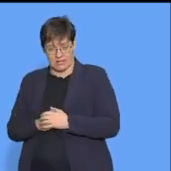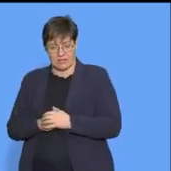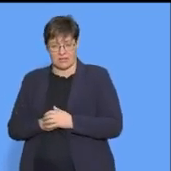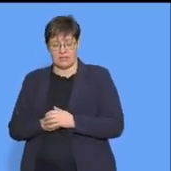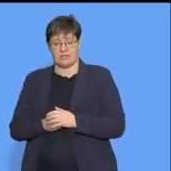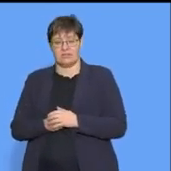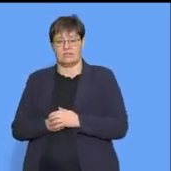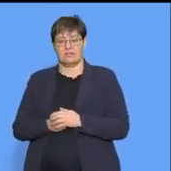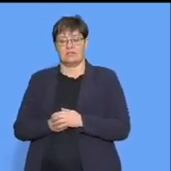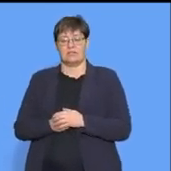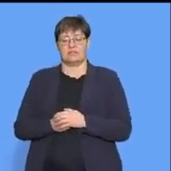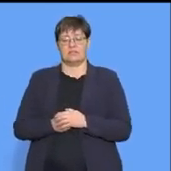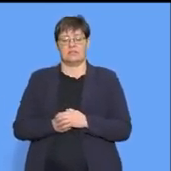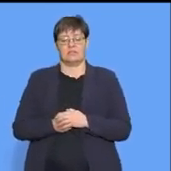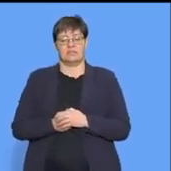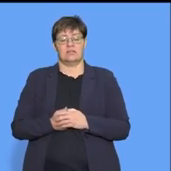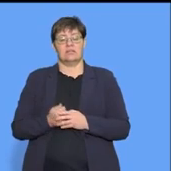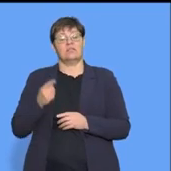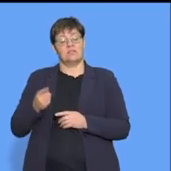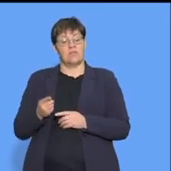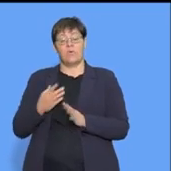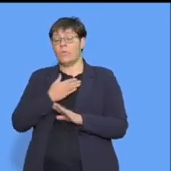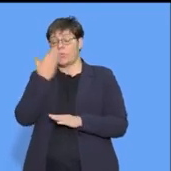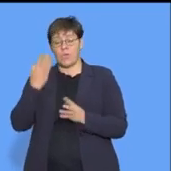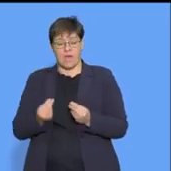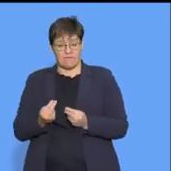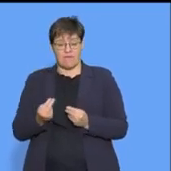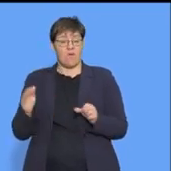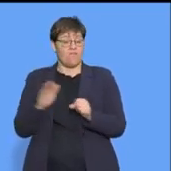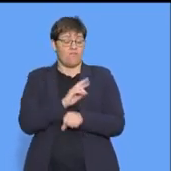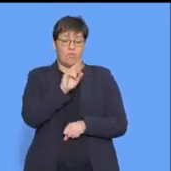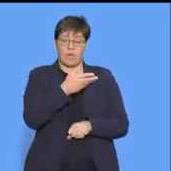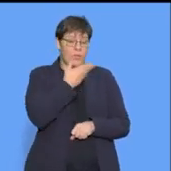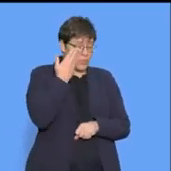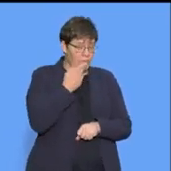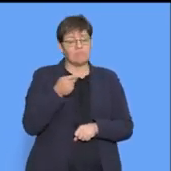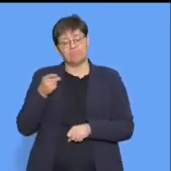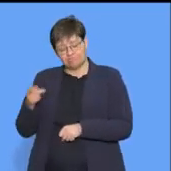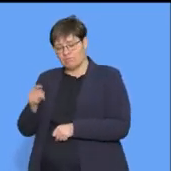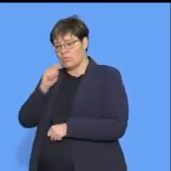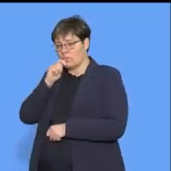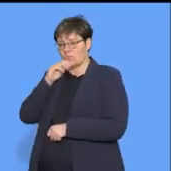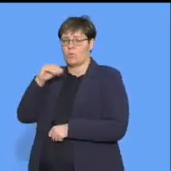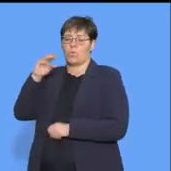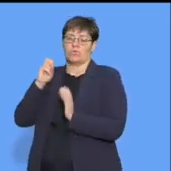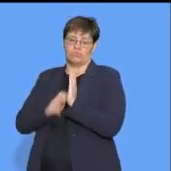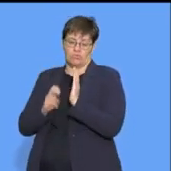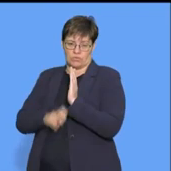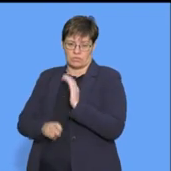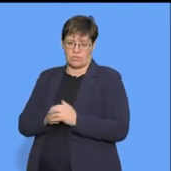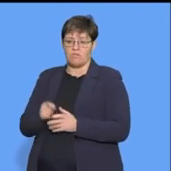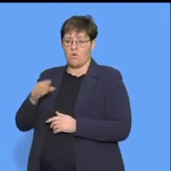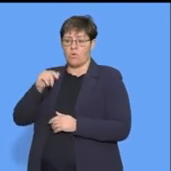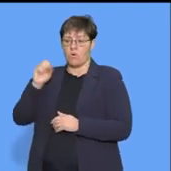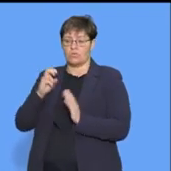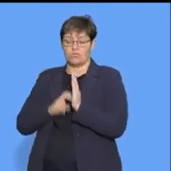angle. And the last but we need to know that if we don't have one full pair, then we know we can